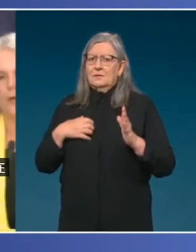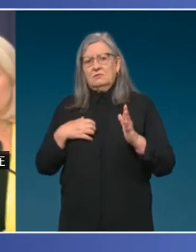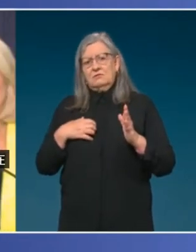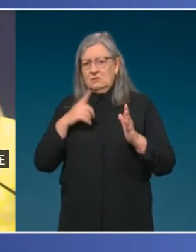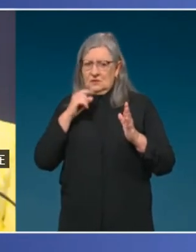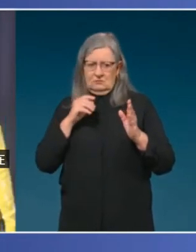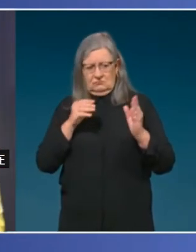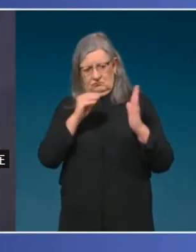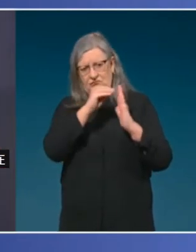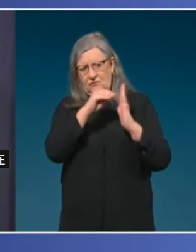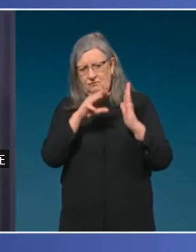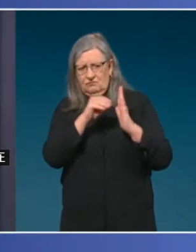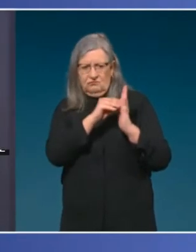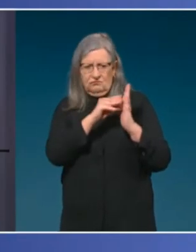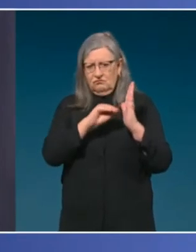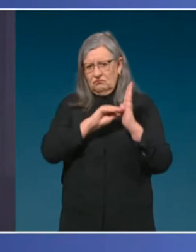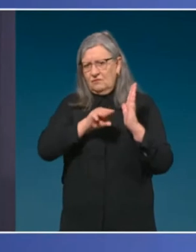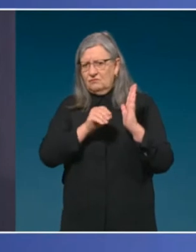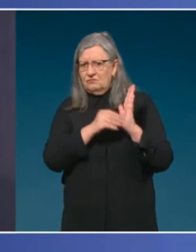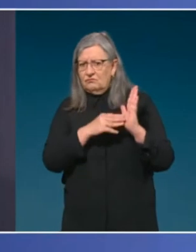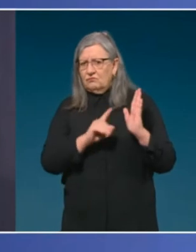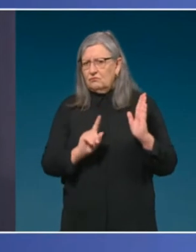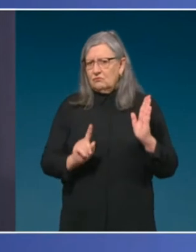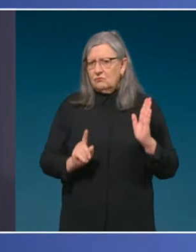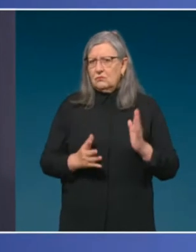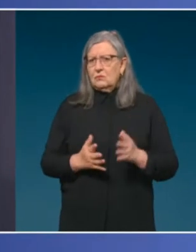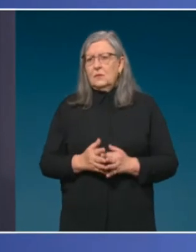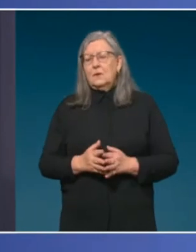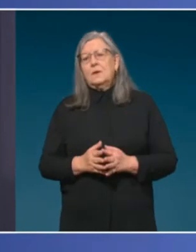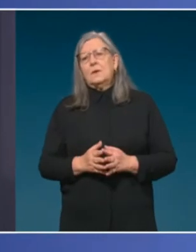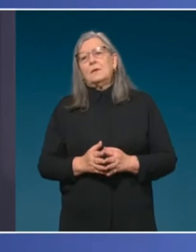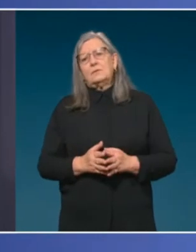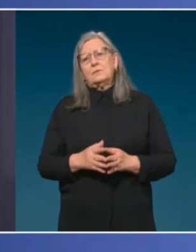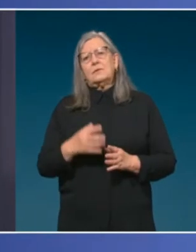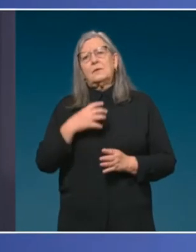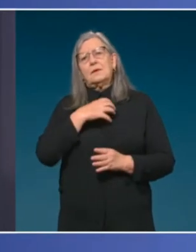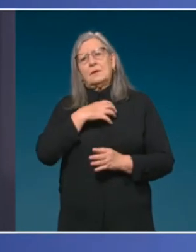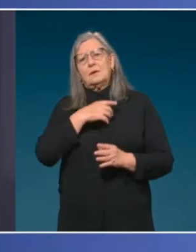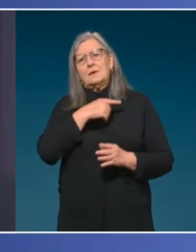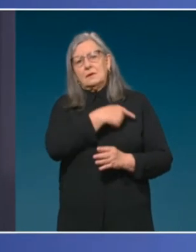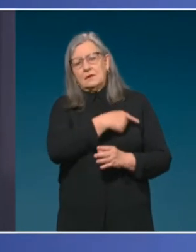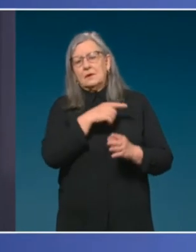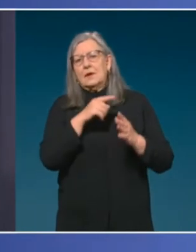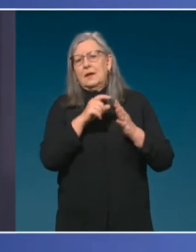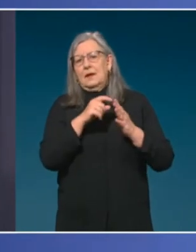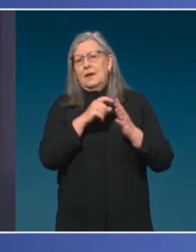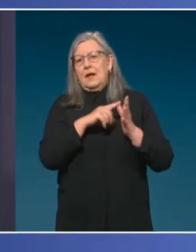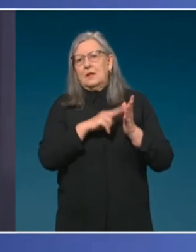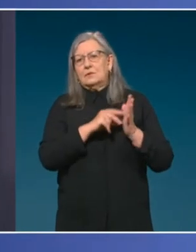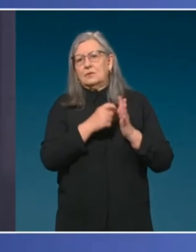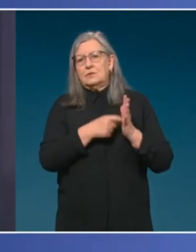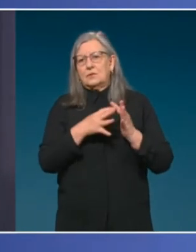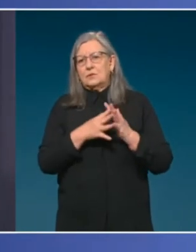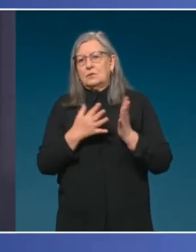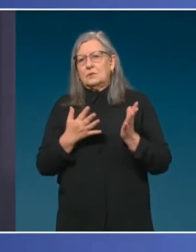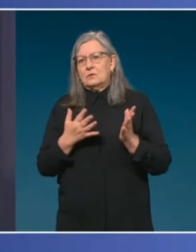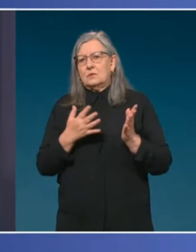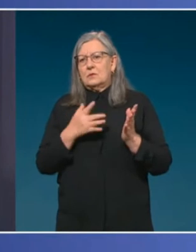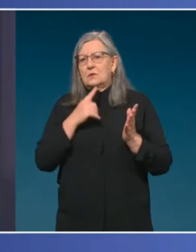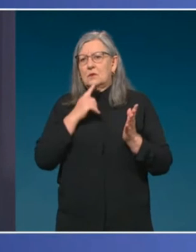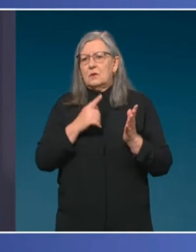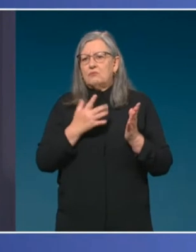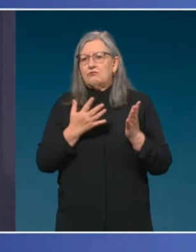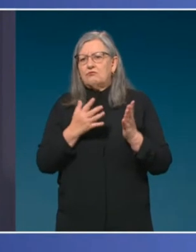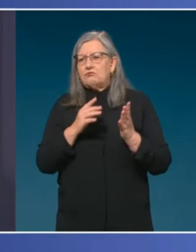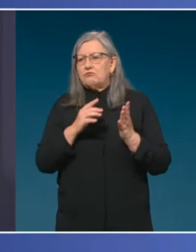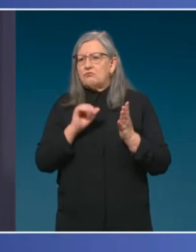Look, we've been working very closely as a government with the state and territory governments, particularly in relation to international arrivals and the reopening